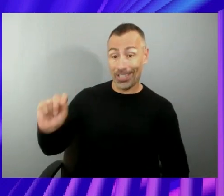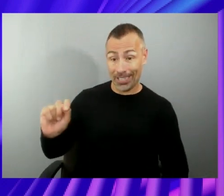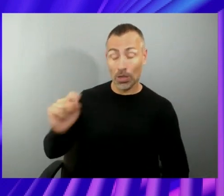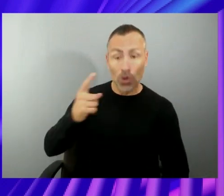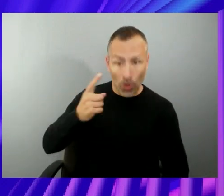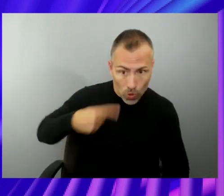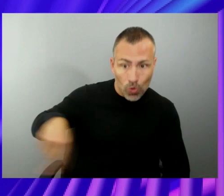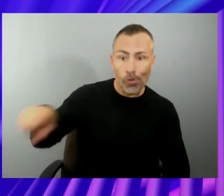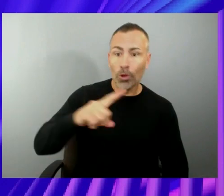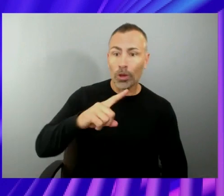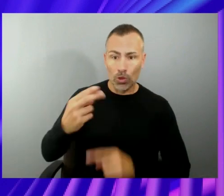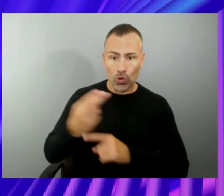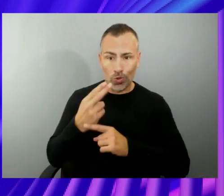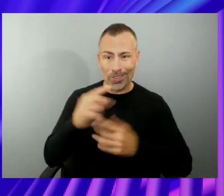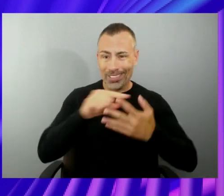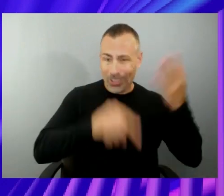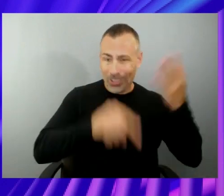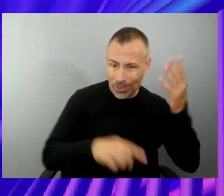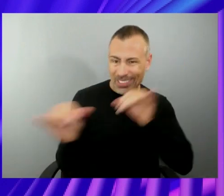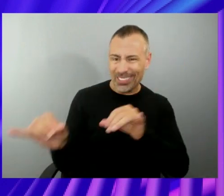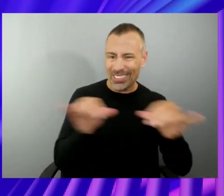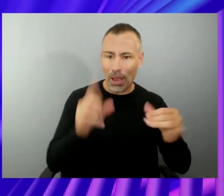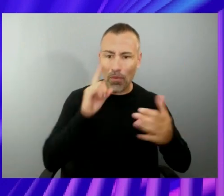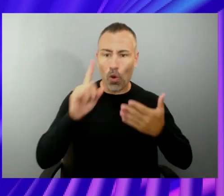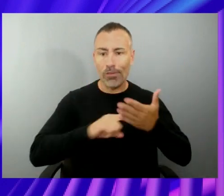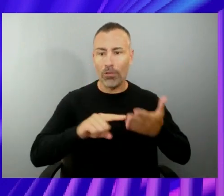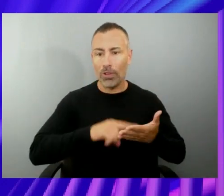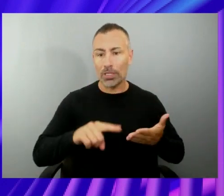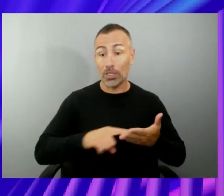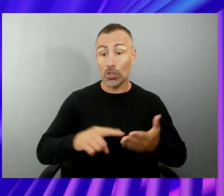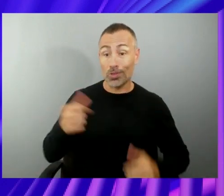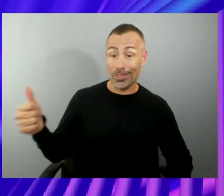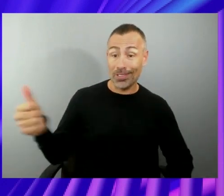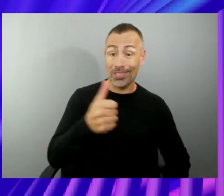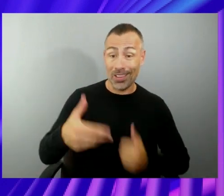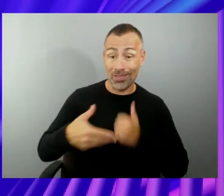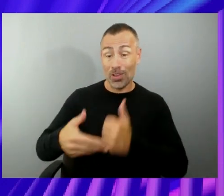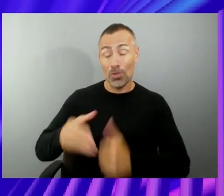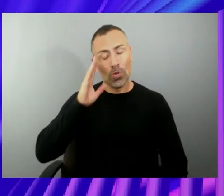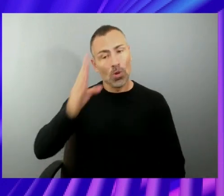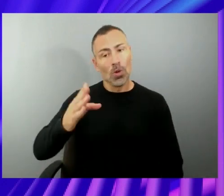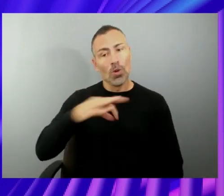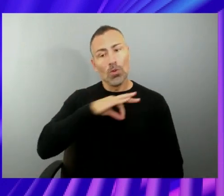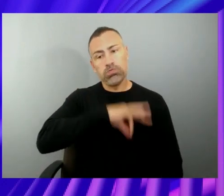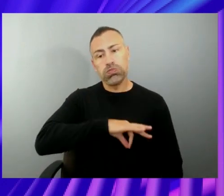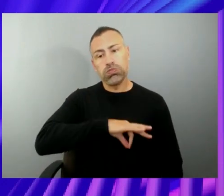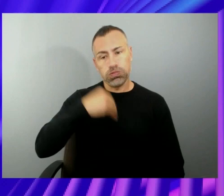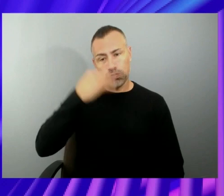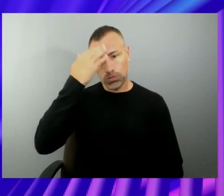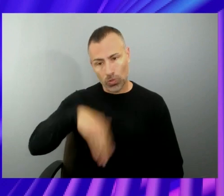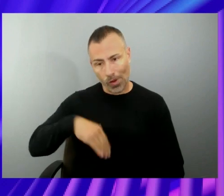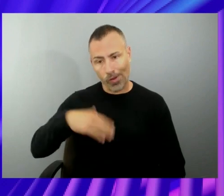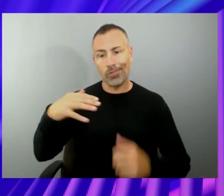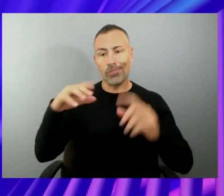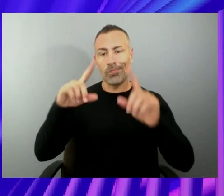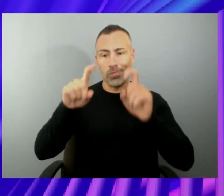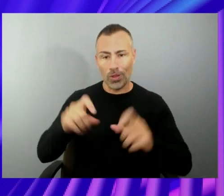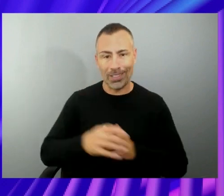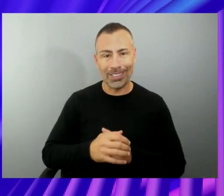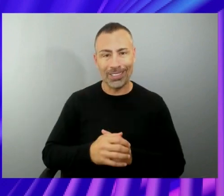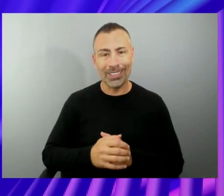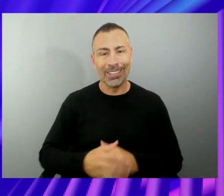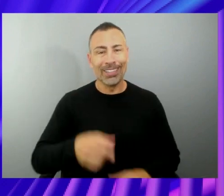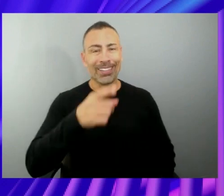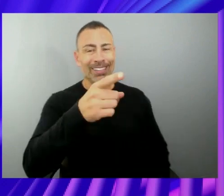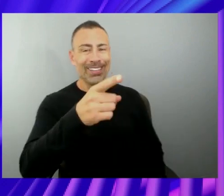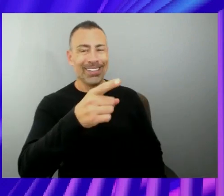that they're going to help you, and they're going to help you through any of the security investigations that you test might them have. in development or QA first. Don't go live